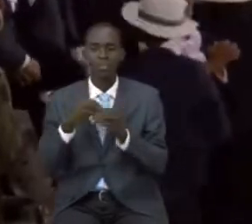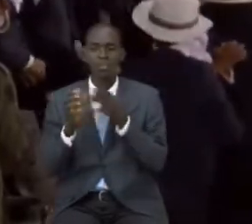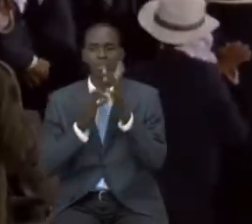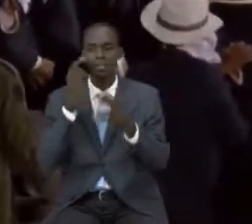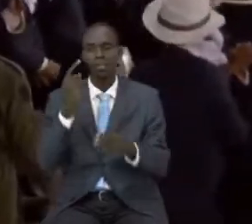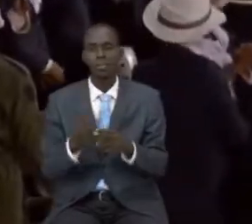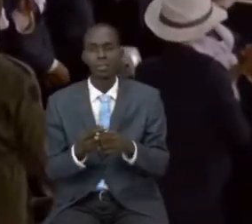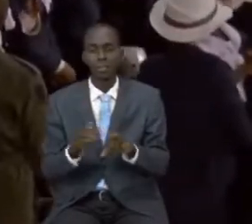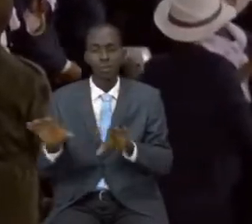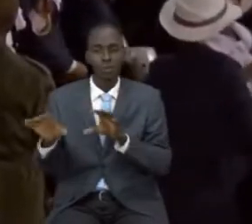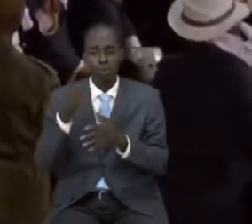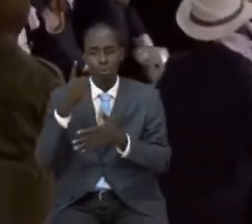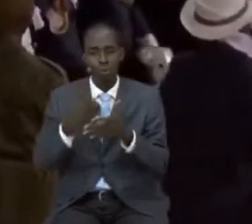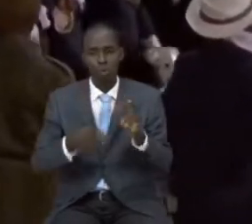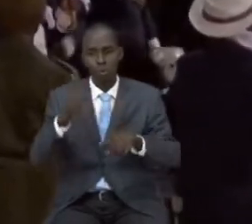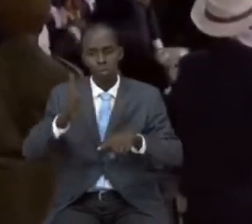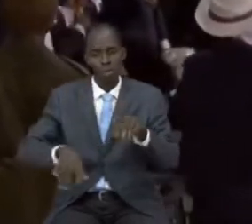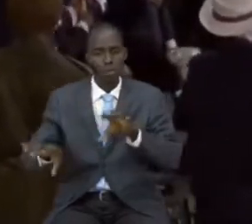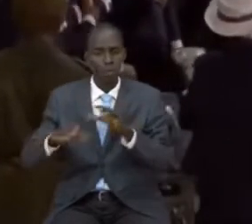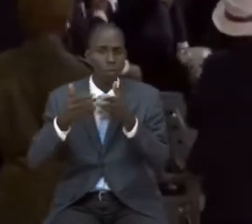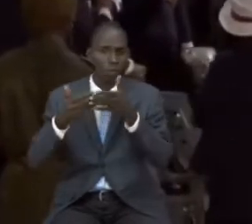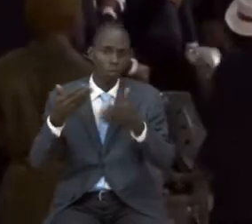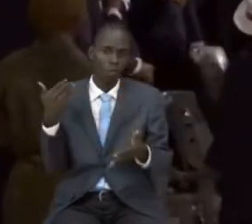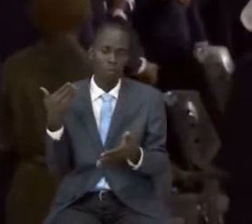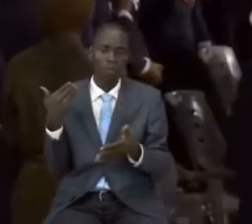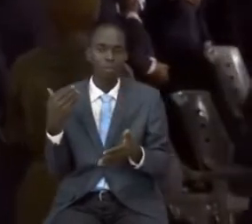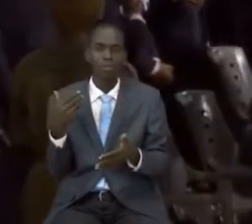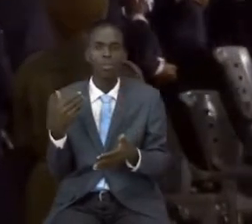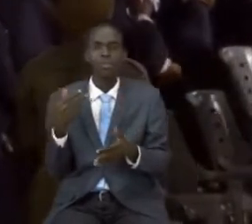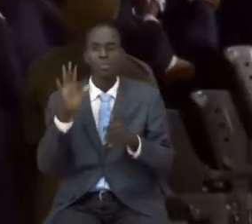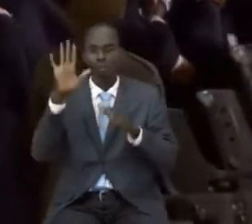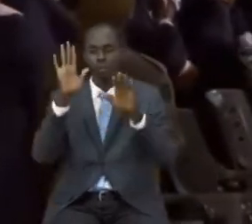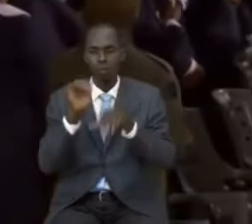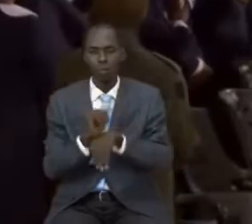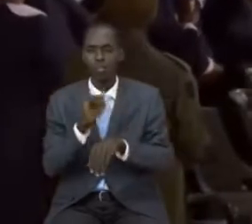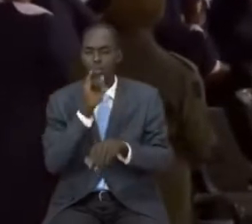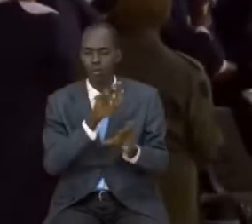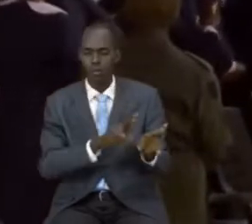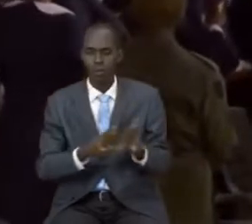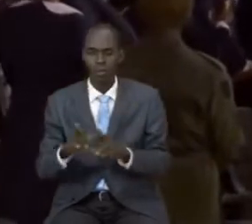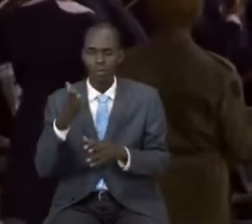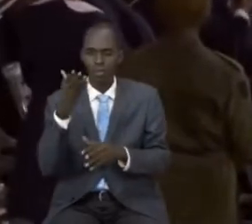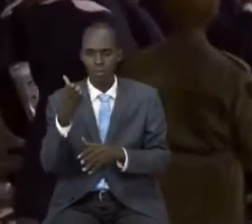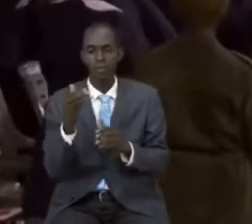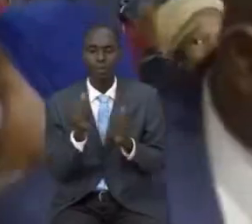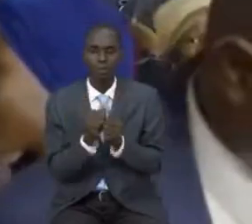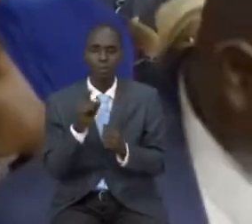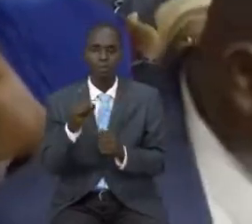Do what you are not able to do before. Your miracle is already there with you.